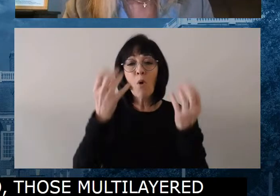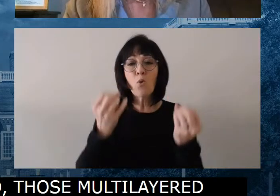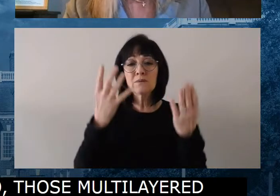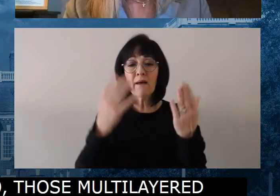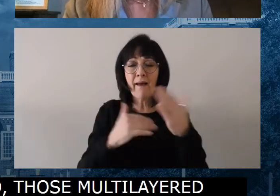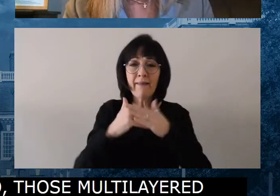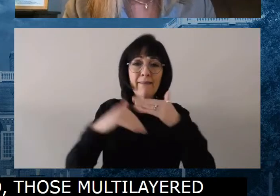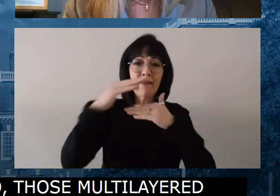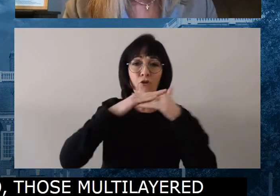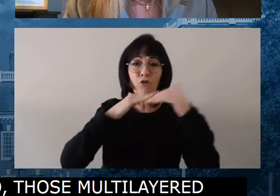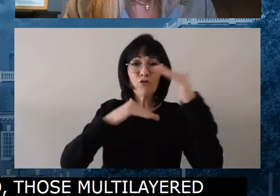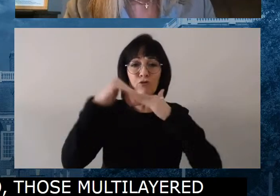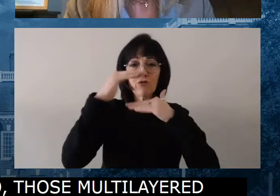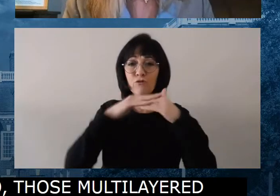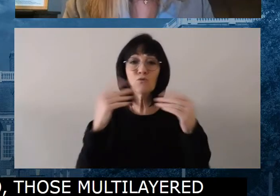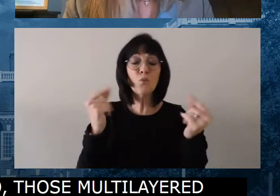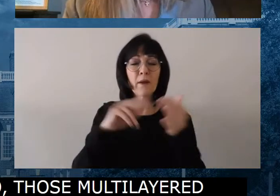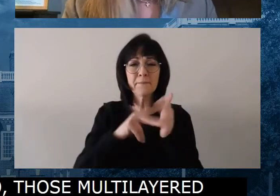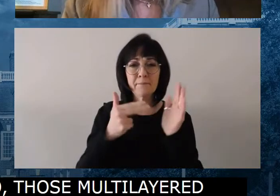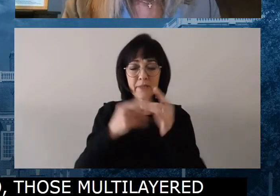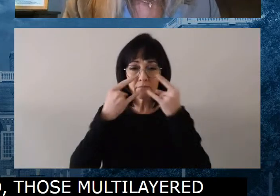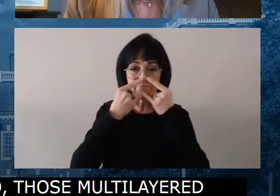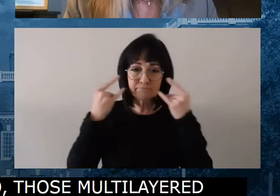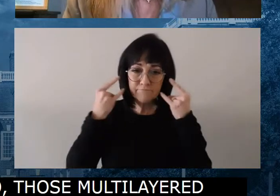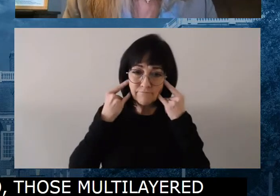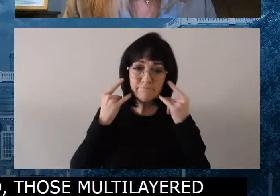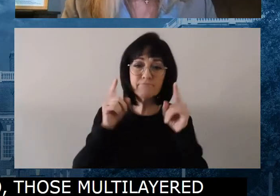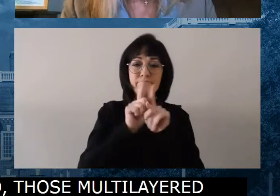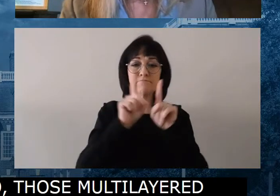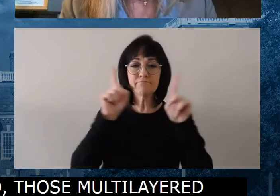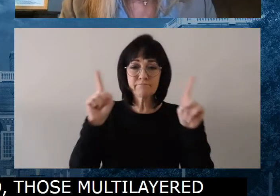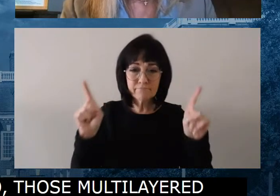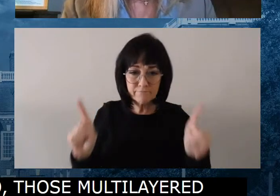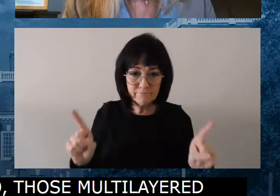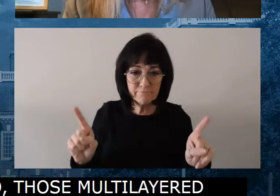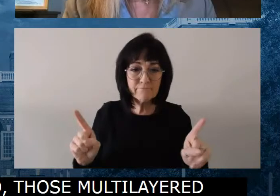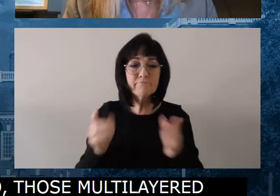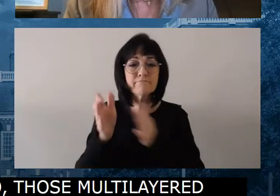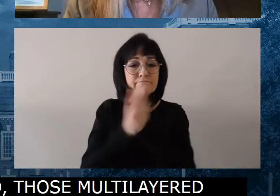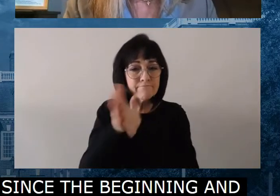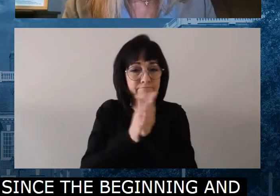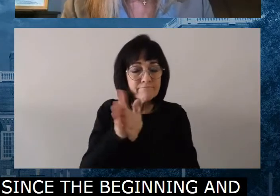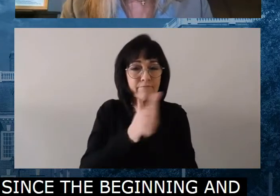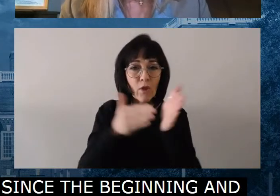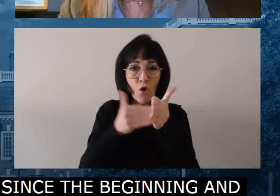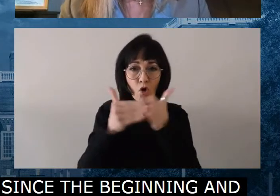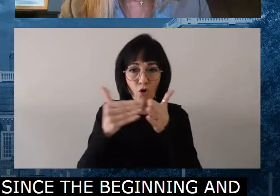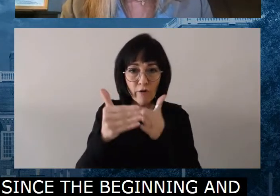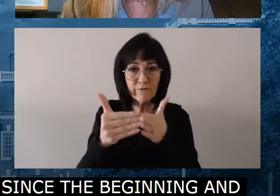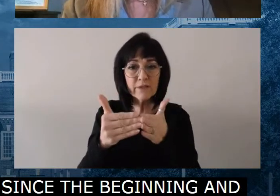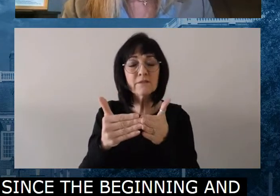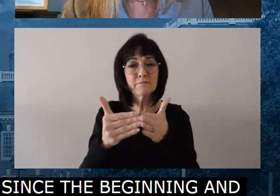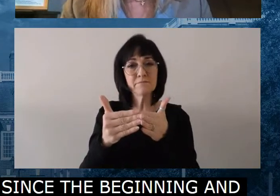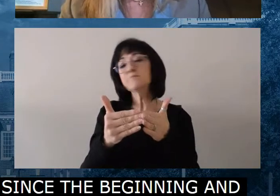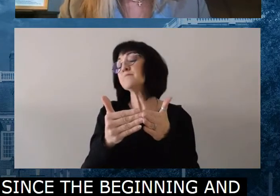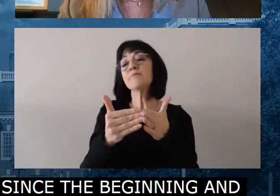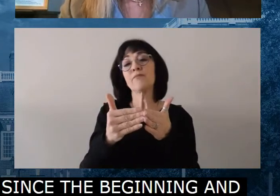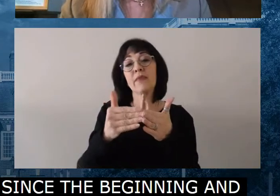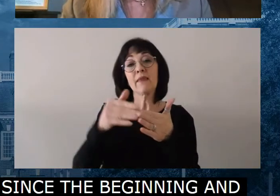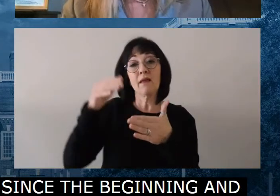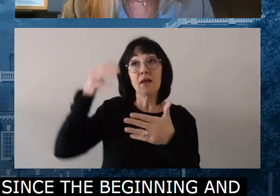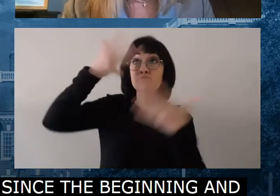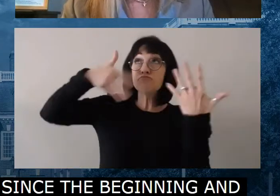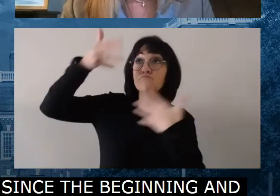essential item for protection. But distancing 3 feet is now what CDC